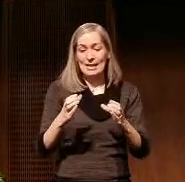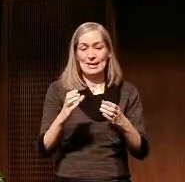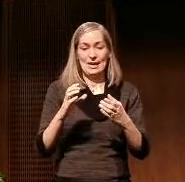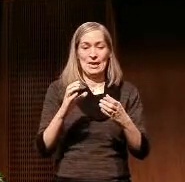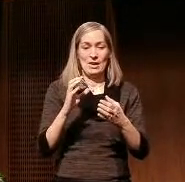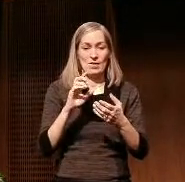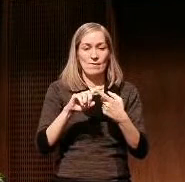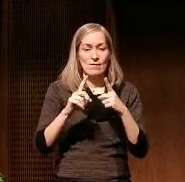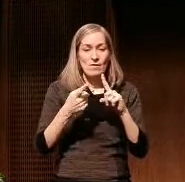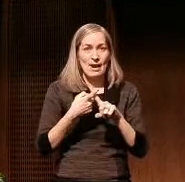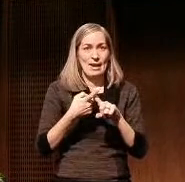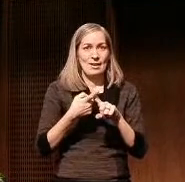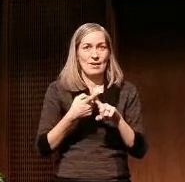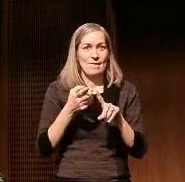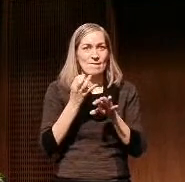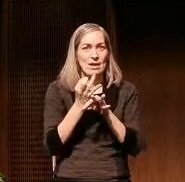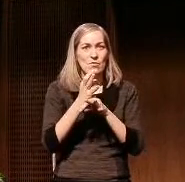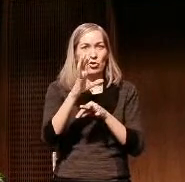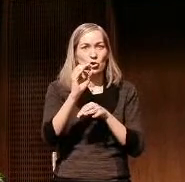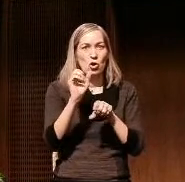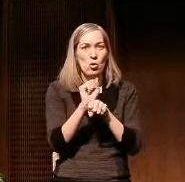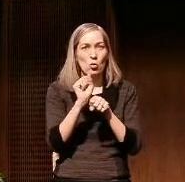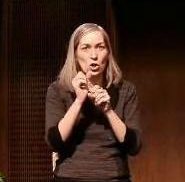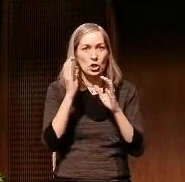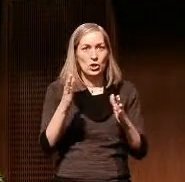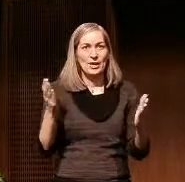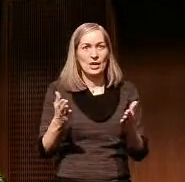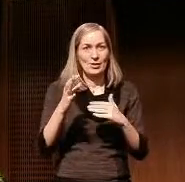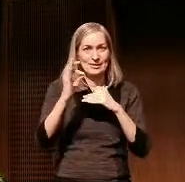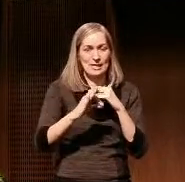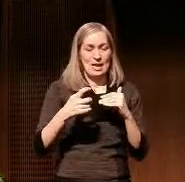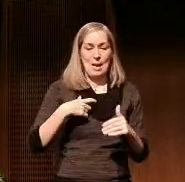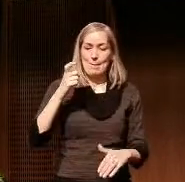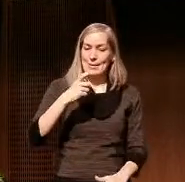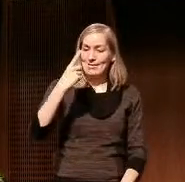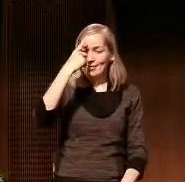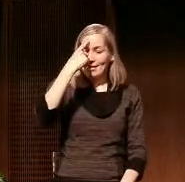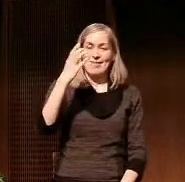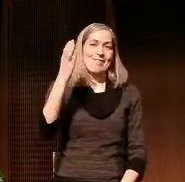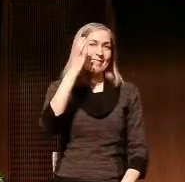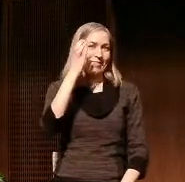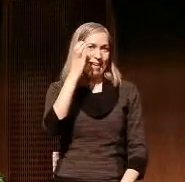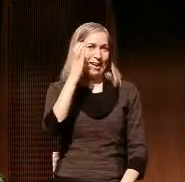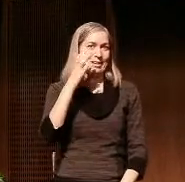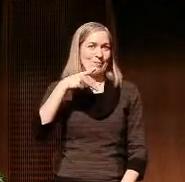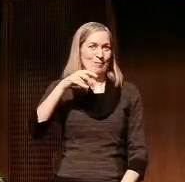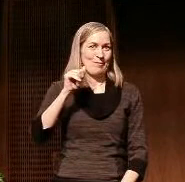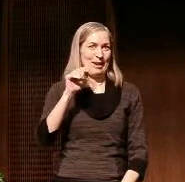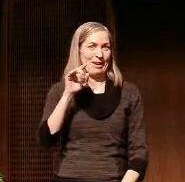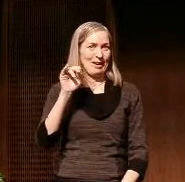co-worker here at Sunset. I've got to think that Klein Payden would find the